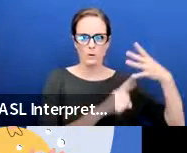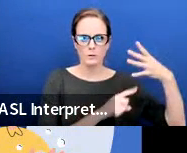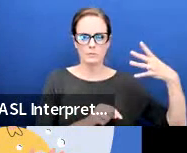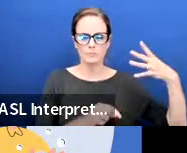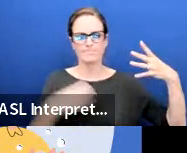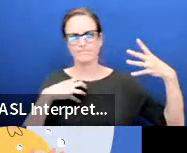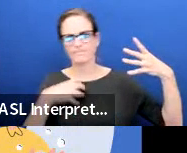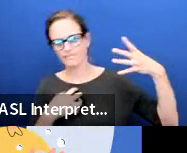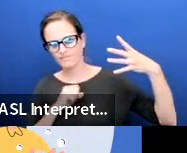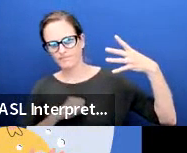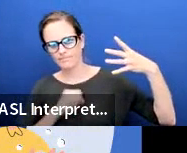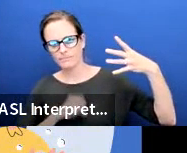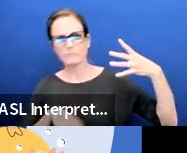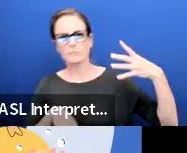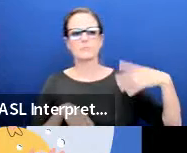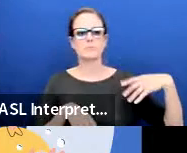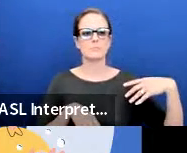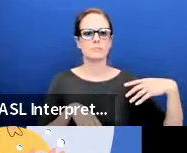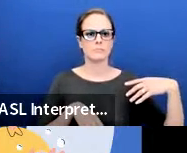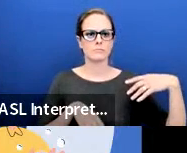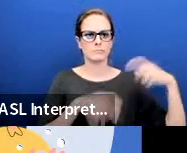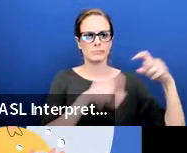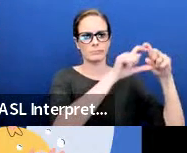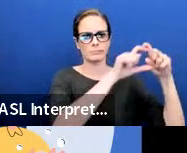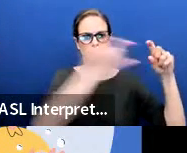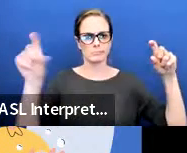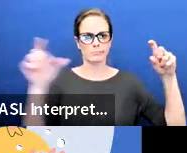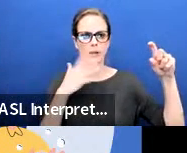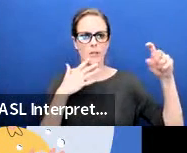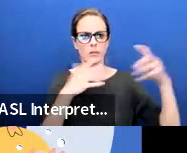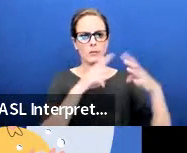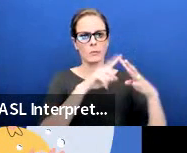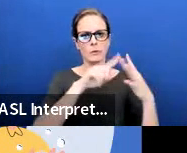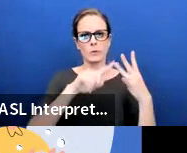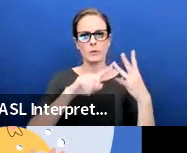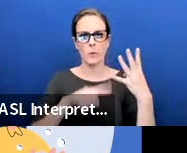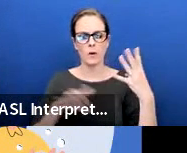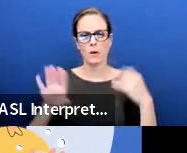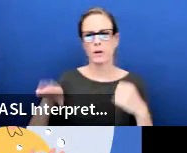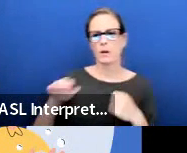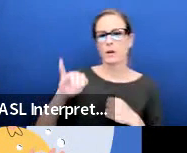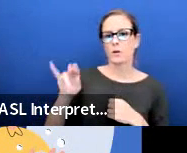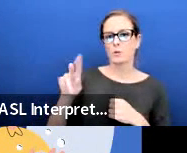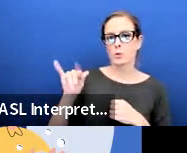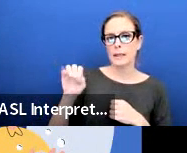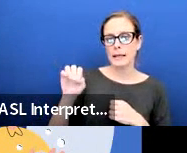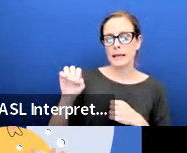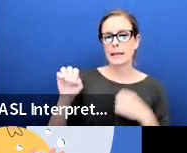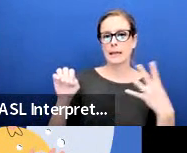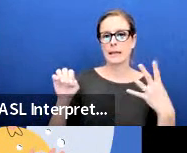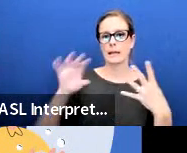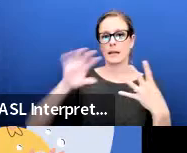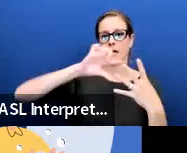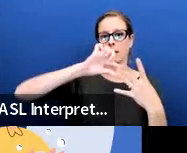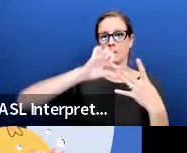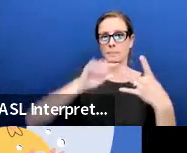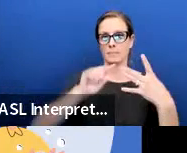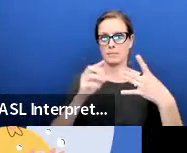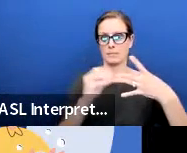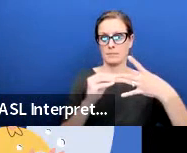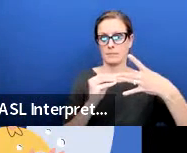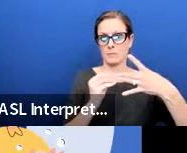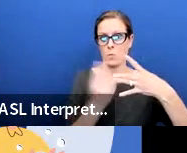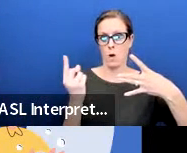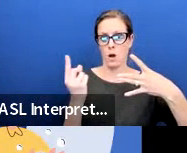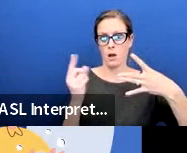excuse me, it's just 1, 2, 3, 4 straight across. And Julie, 2 and 3 are combined, you said? Yes, we